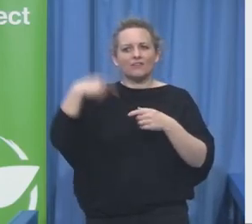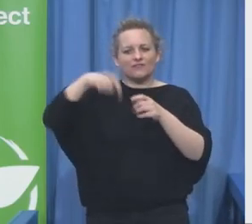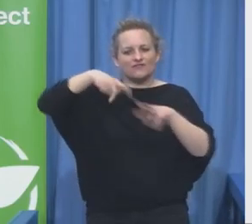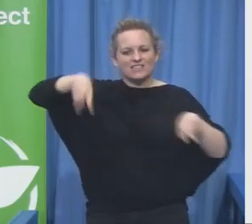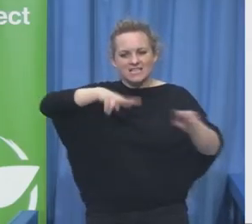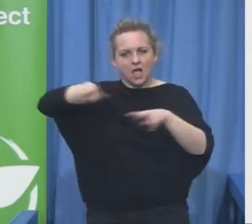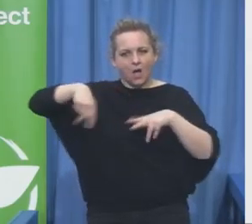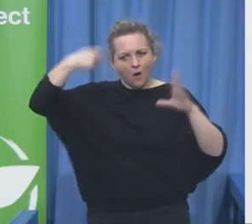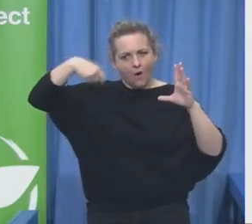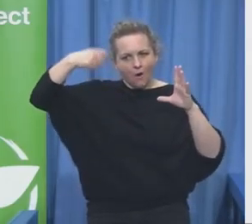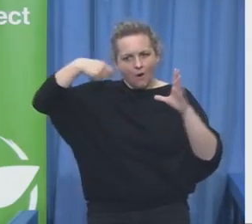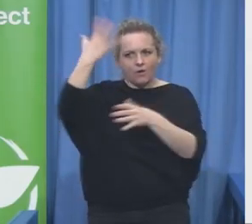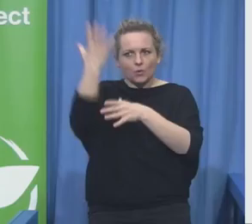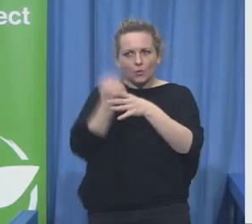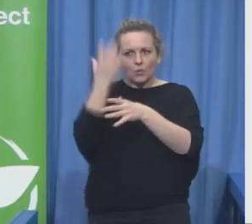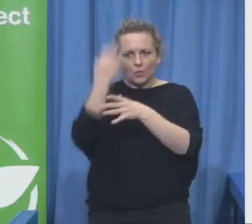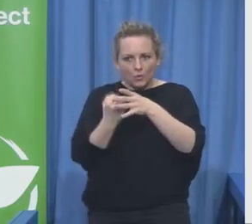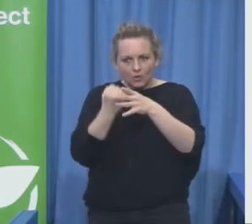every